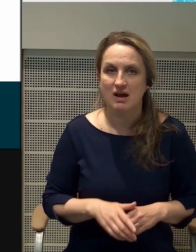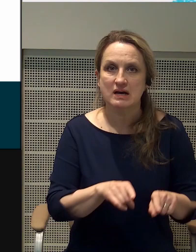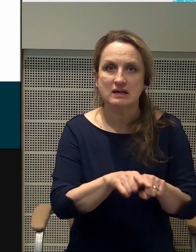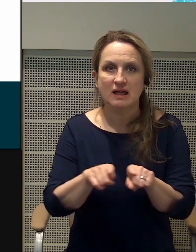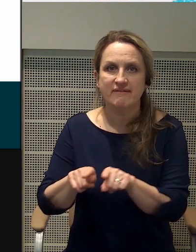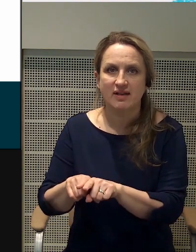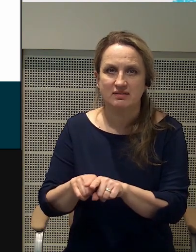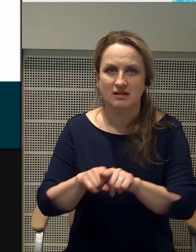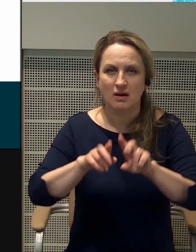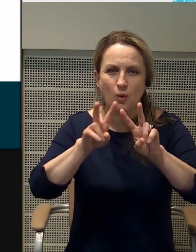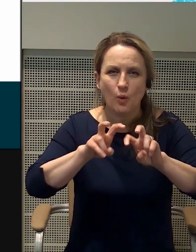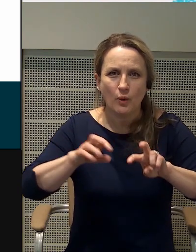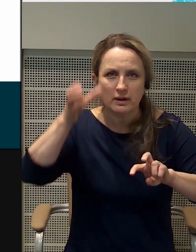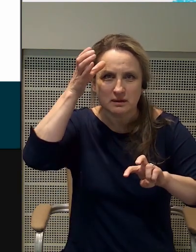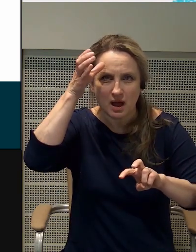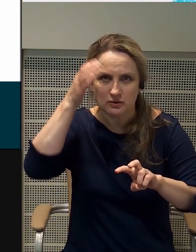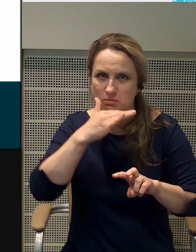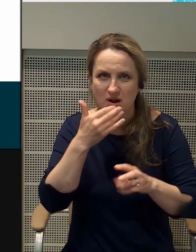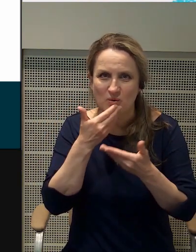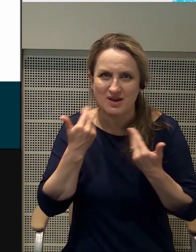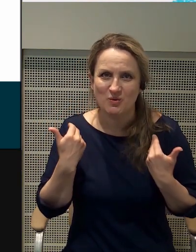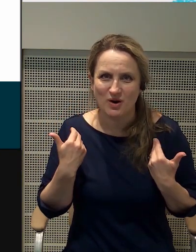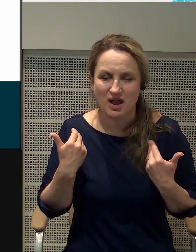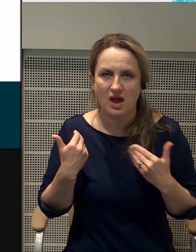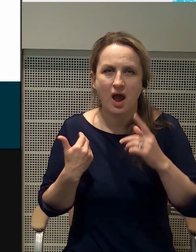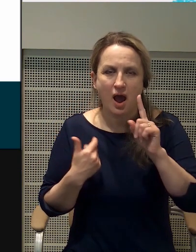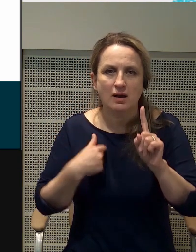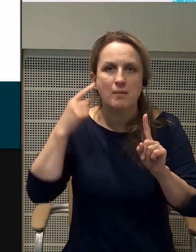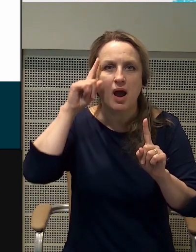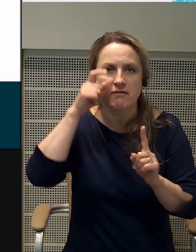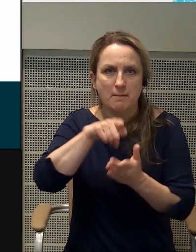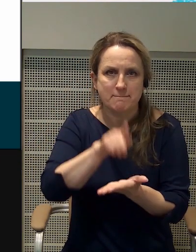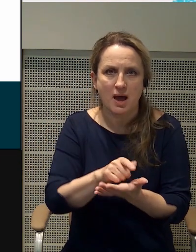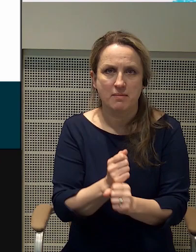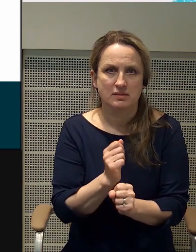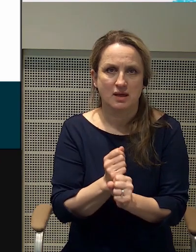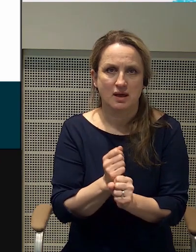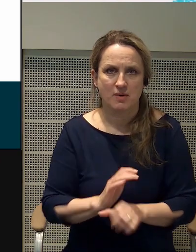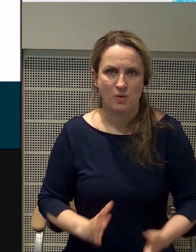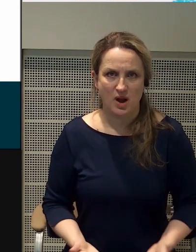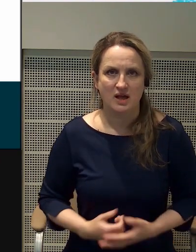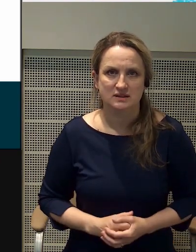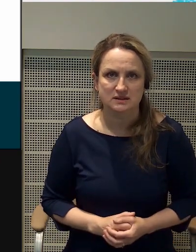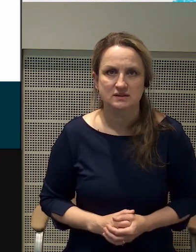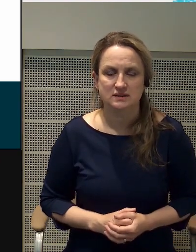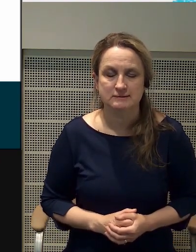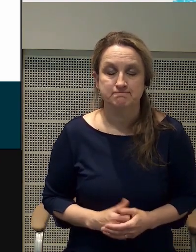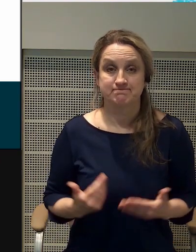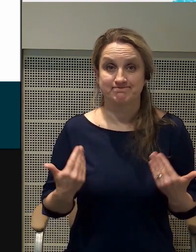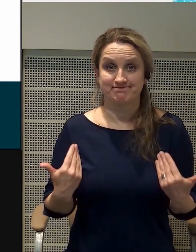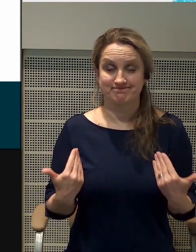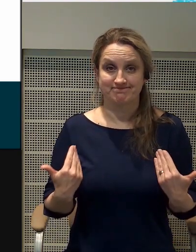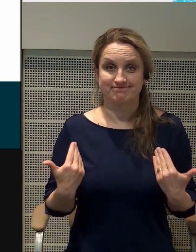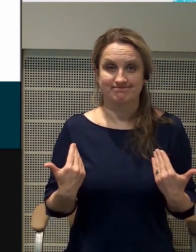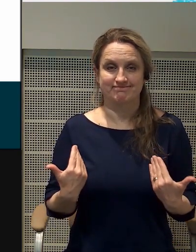think much more research is needed. So I think, especially on this Rare Disease Day, quality of life, it should be the